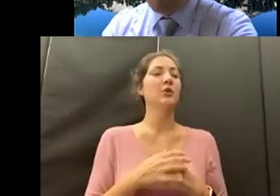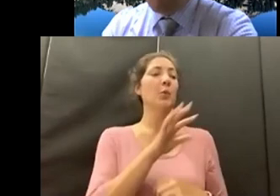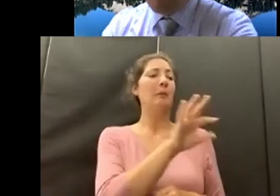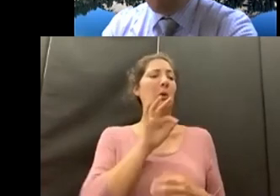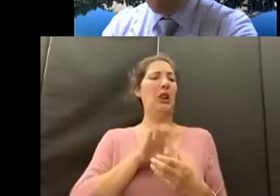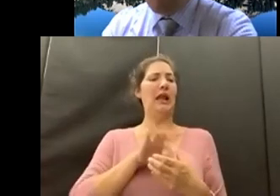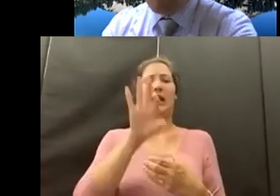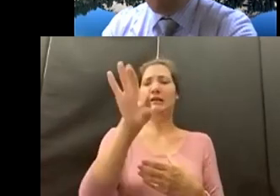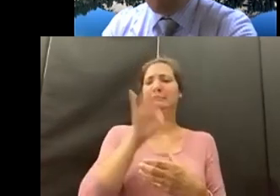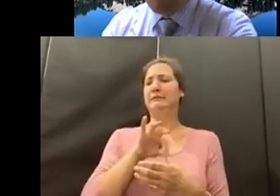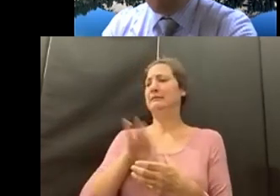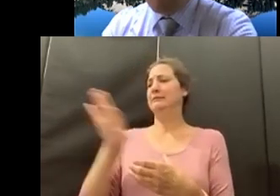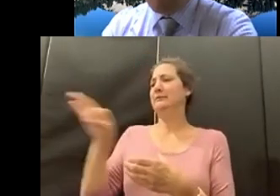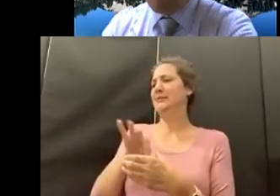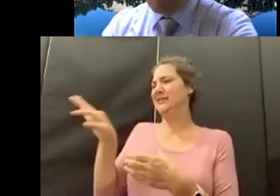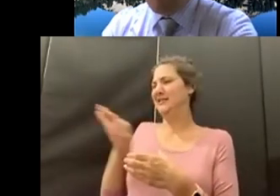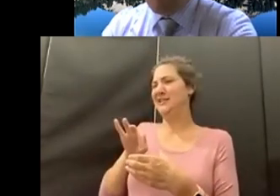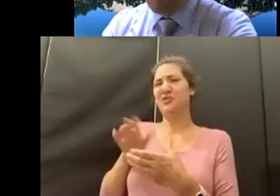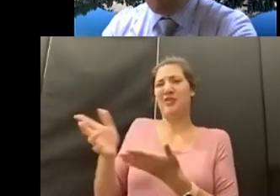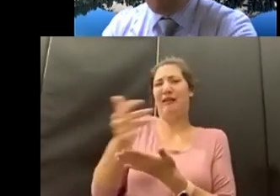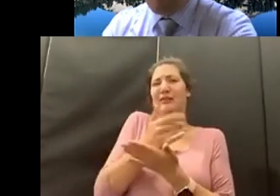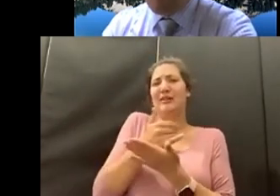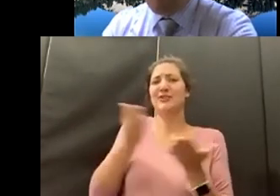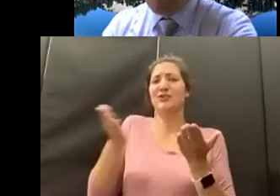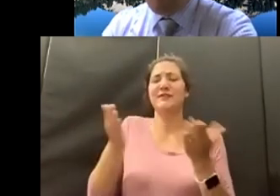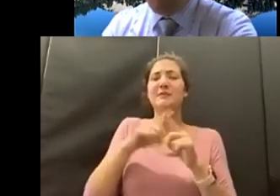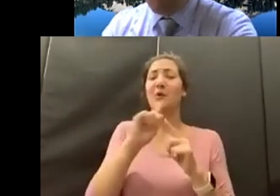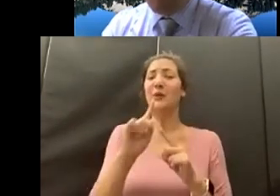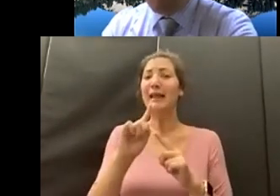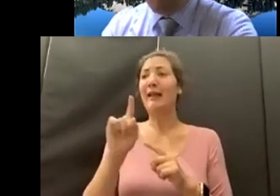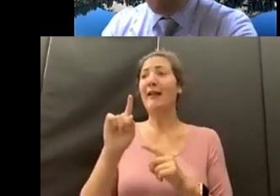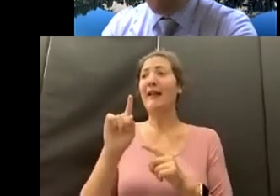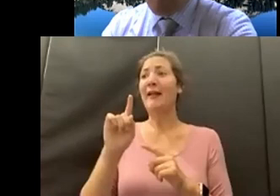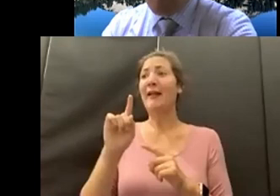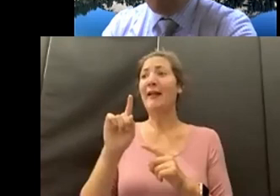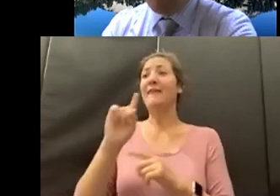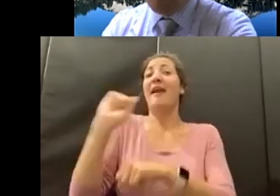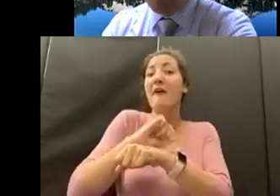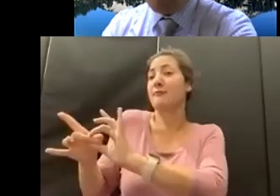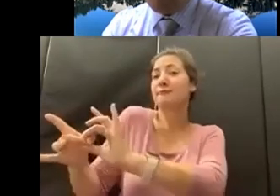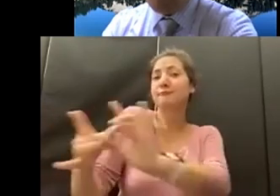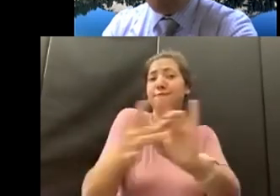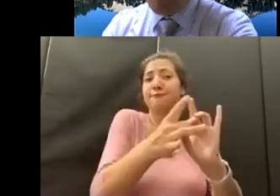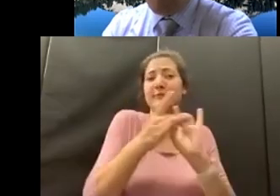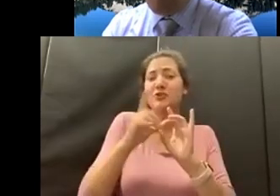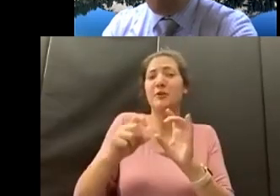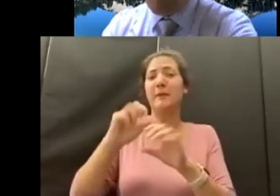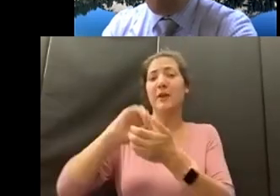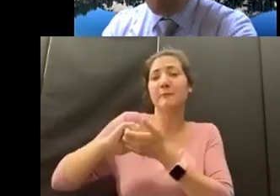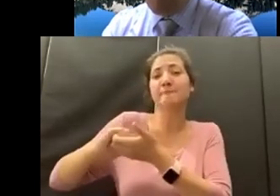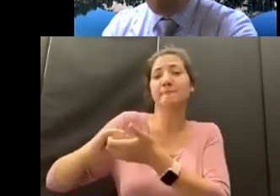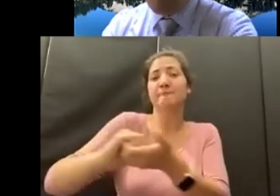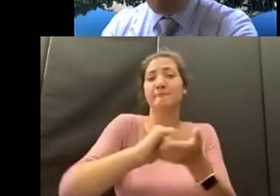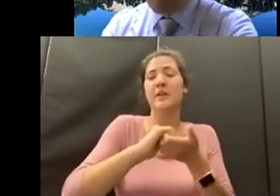And Deborah really hit on it with the IHSS piece. But I think that the kind of